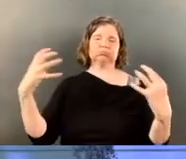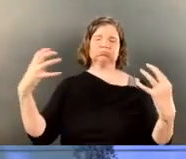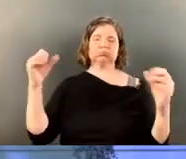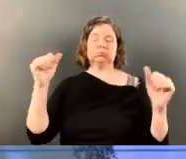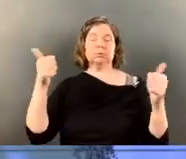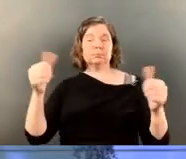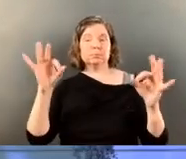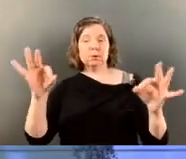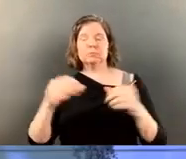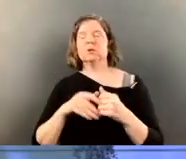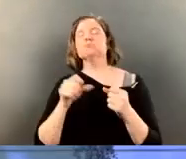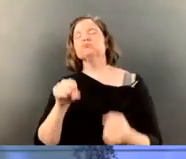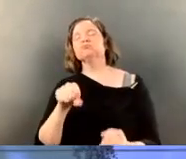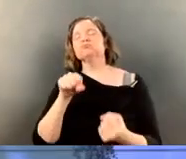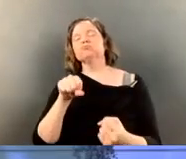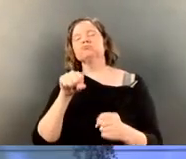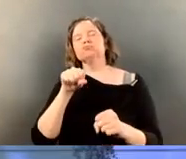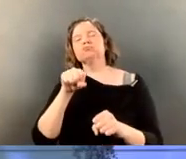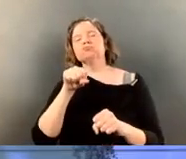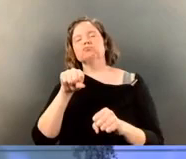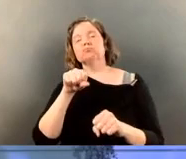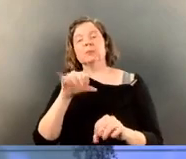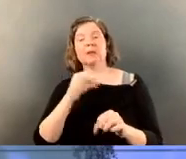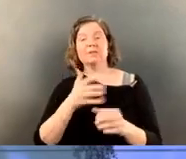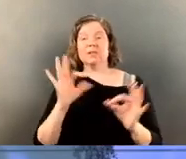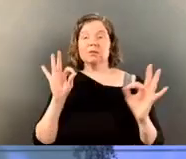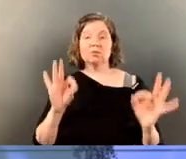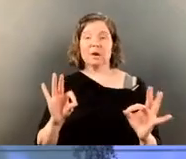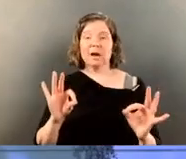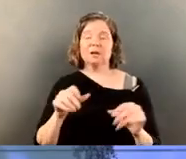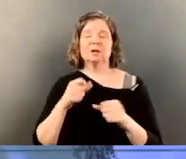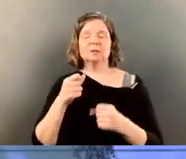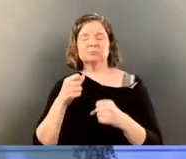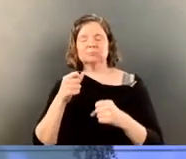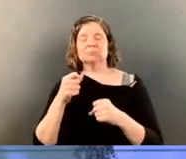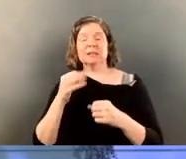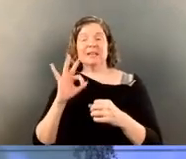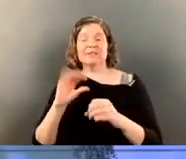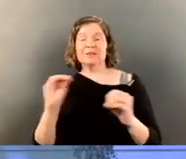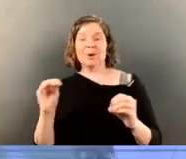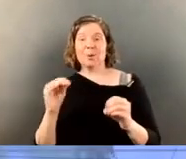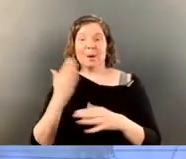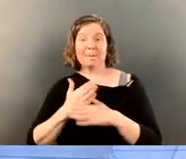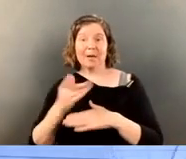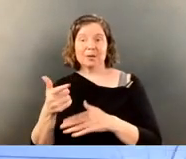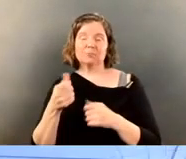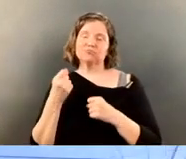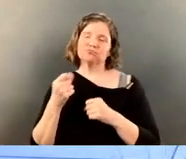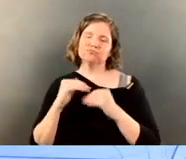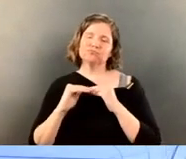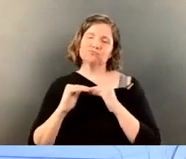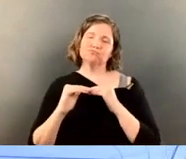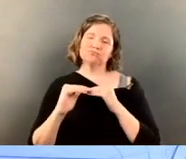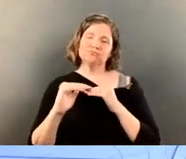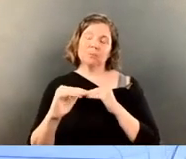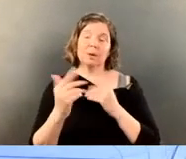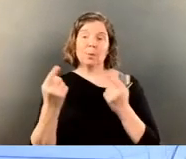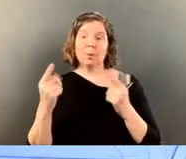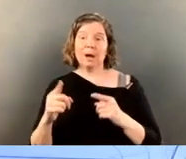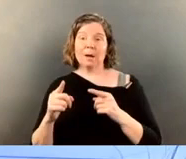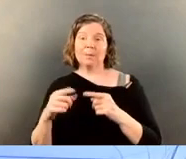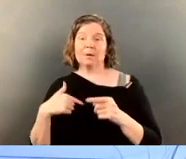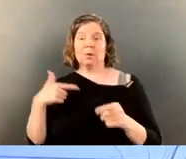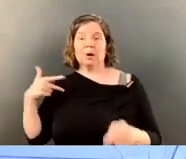right temperature, and you're driving along, and everything's great, and everything's right, as long as nobody bothers you. But what happens when